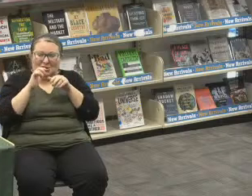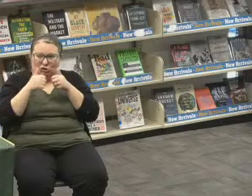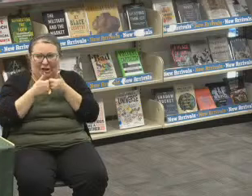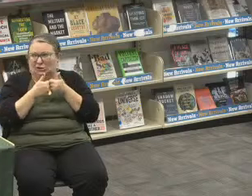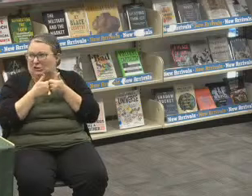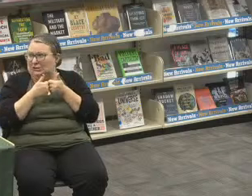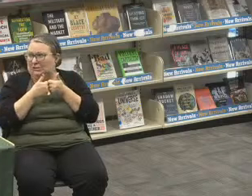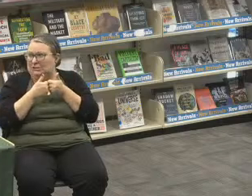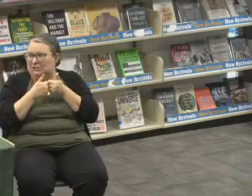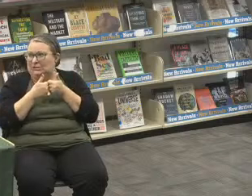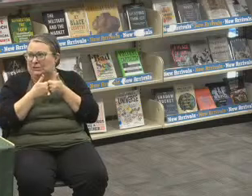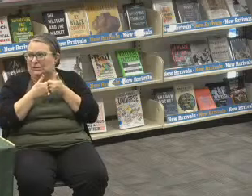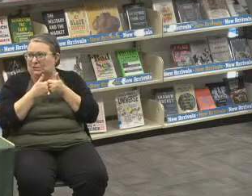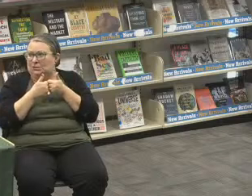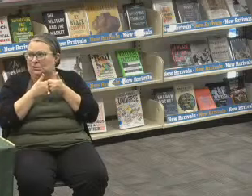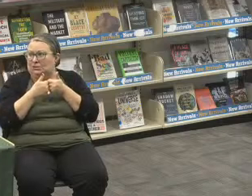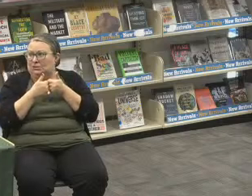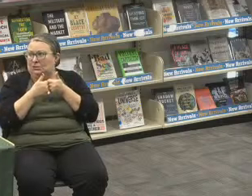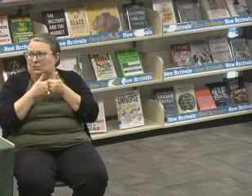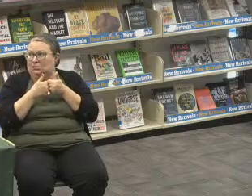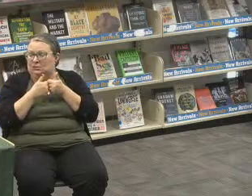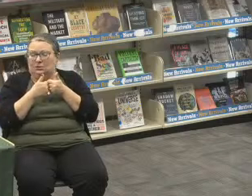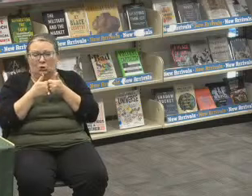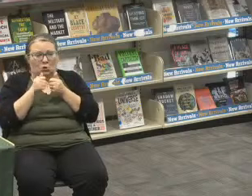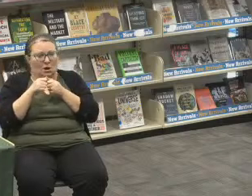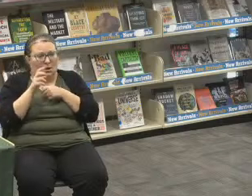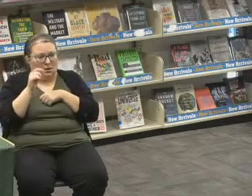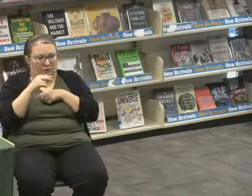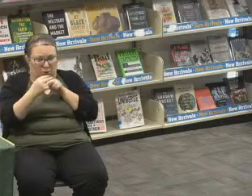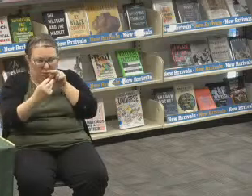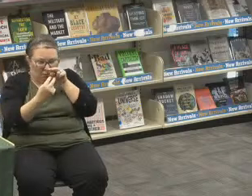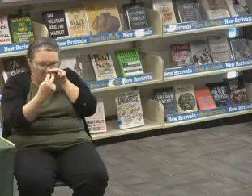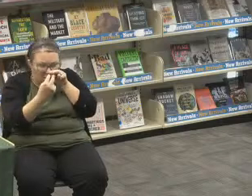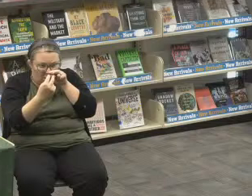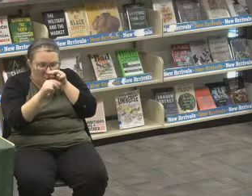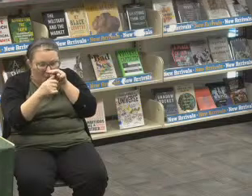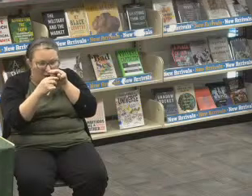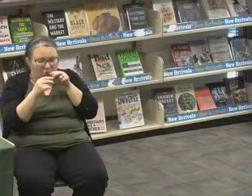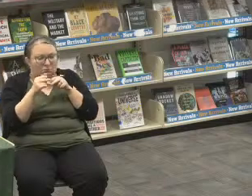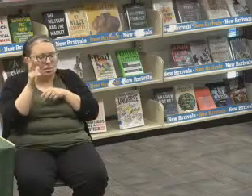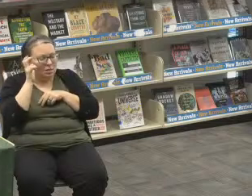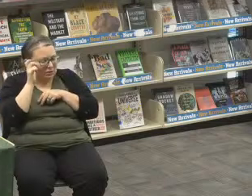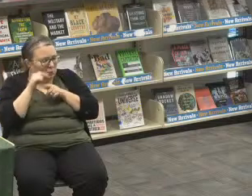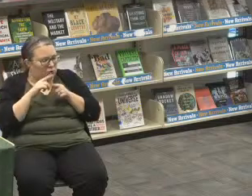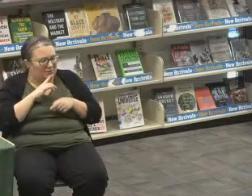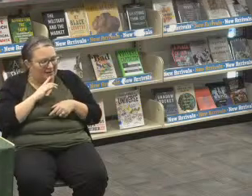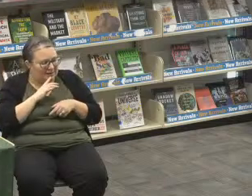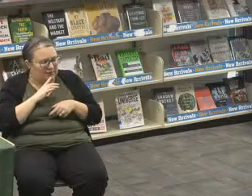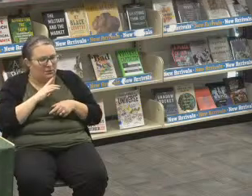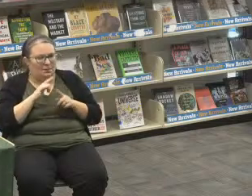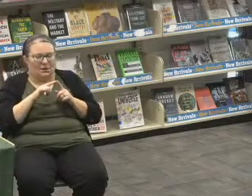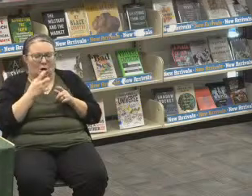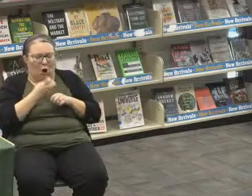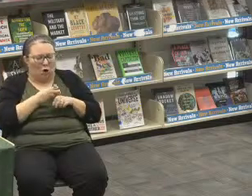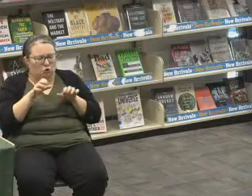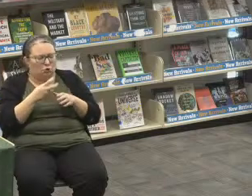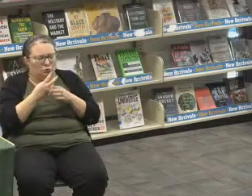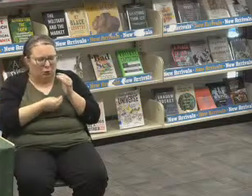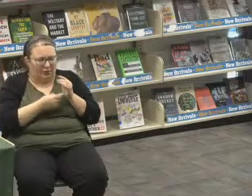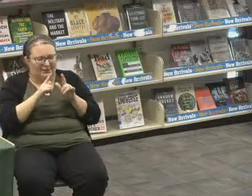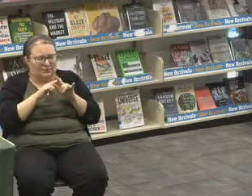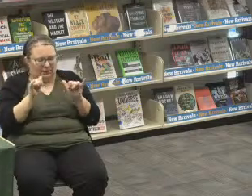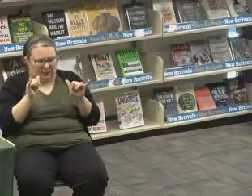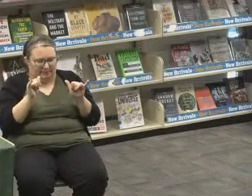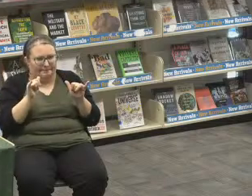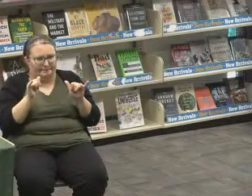challenging. This is something they can either look at you in the eyes, or they can listen to what you're saying, but it's very difficult to do both